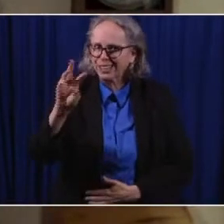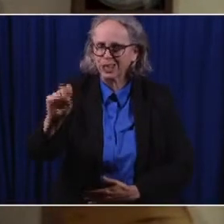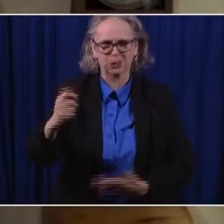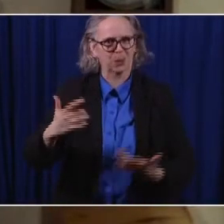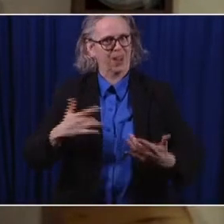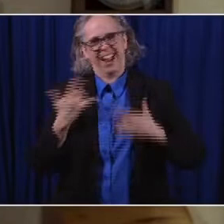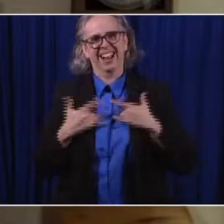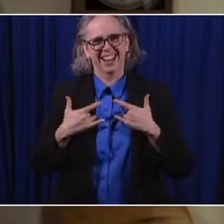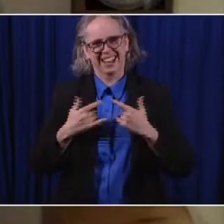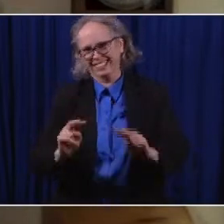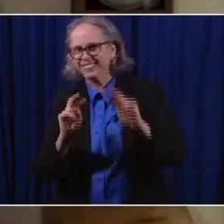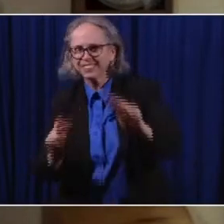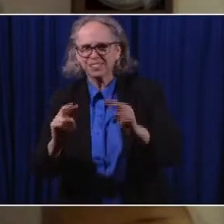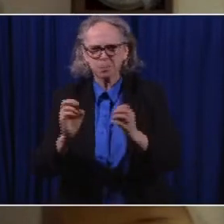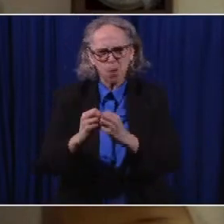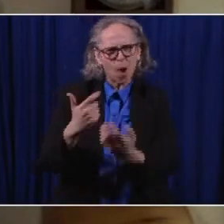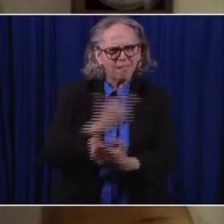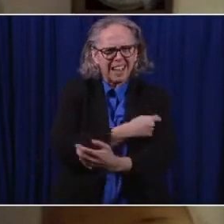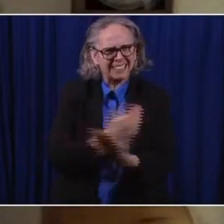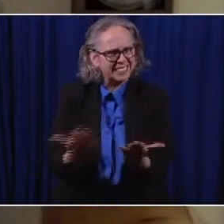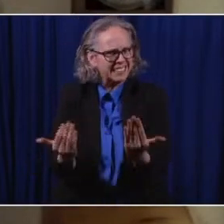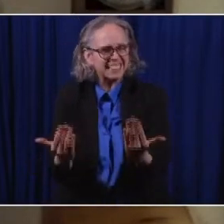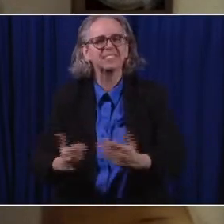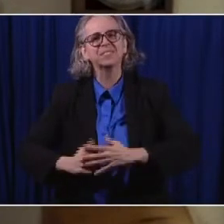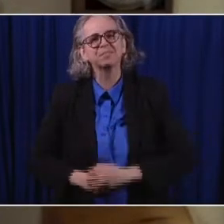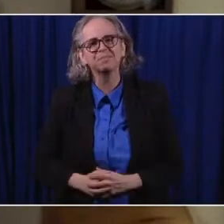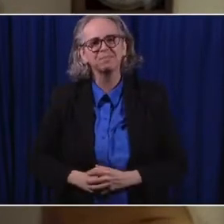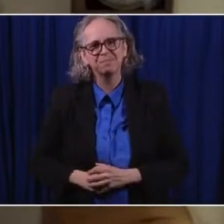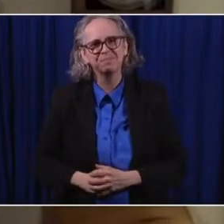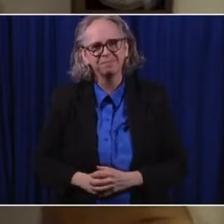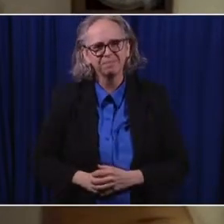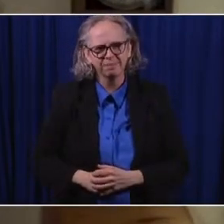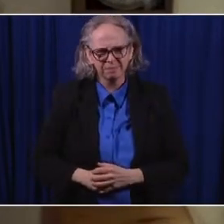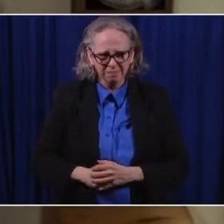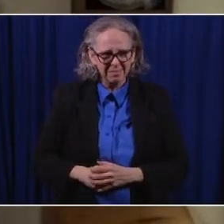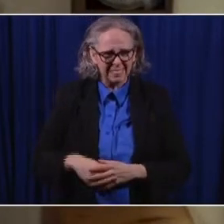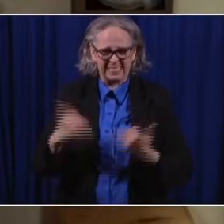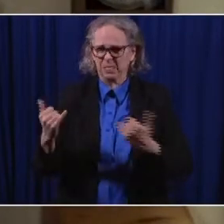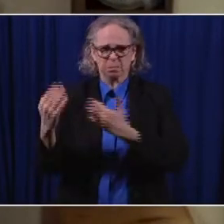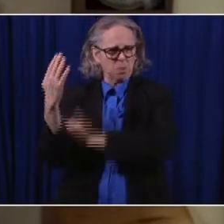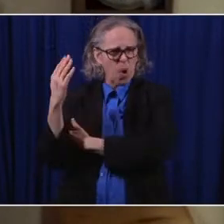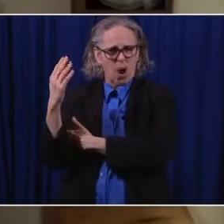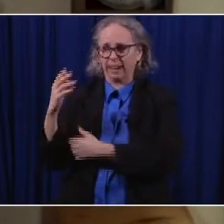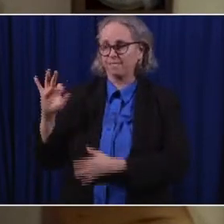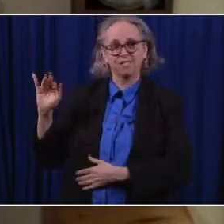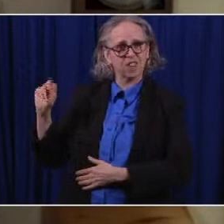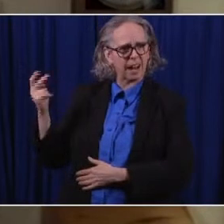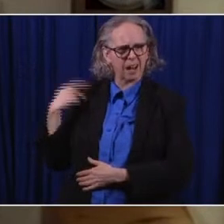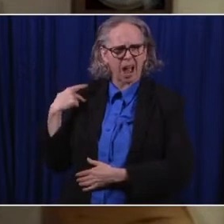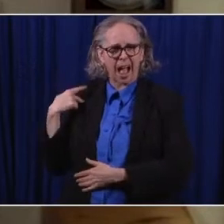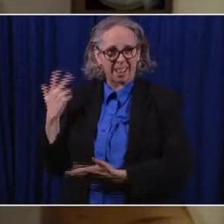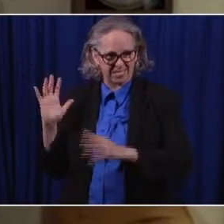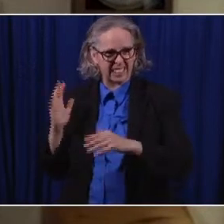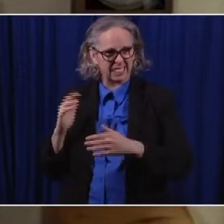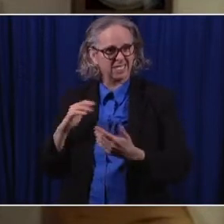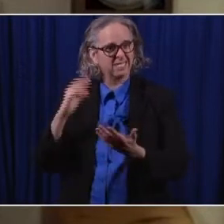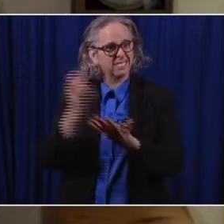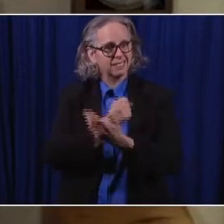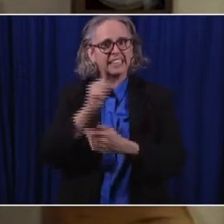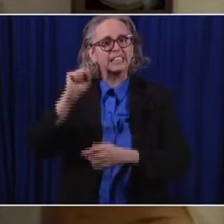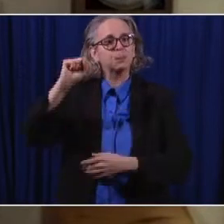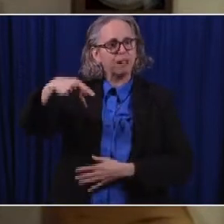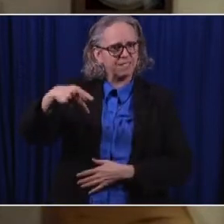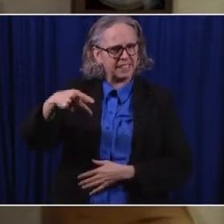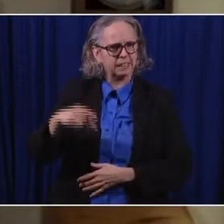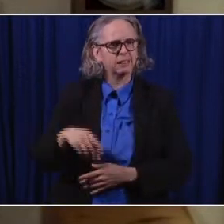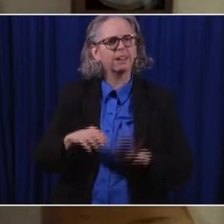So I mentioned this morning, Fran and I were able to visit the loading dock in Springfield at Mercy Hospital. One of